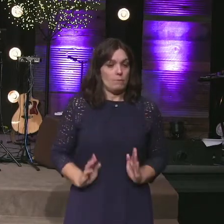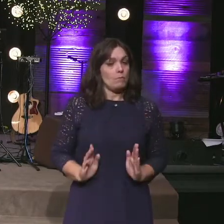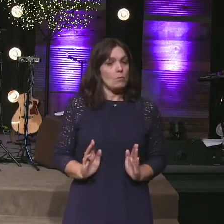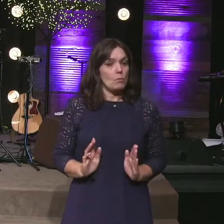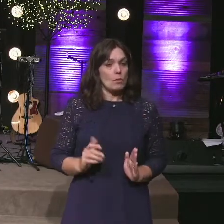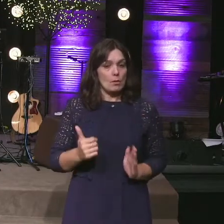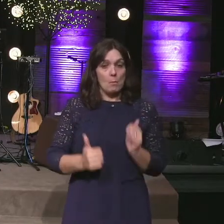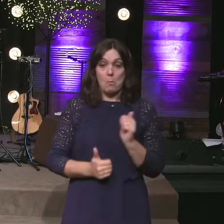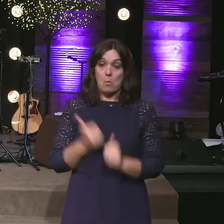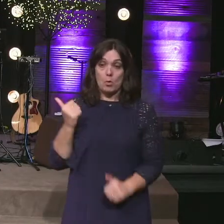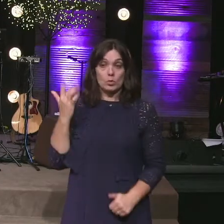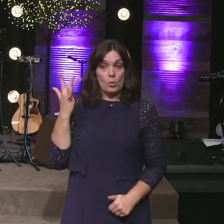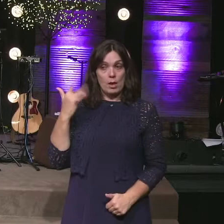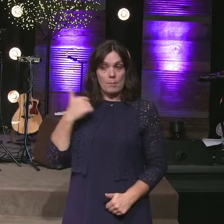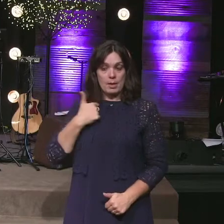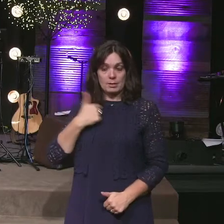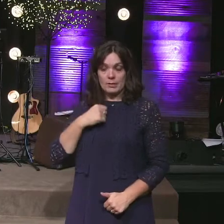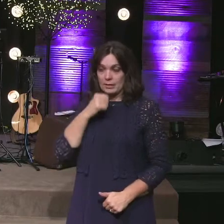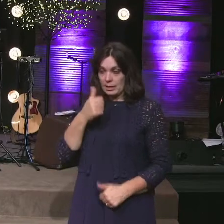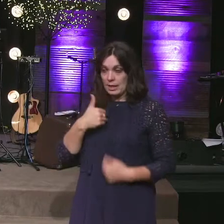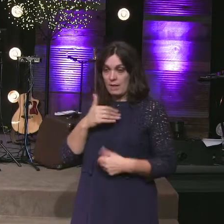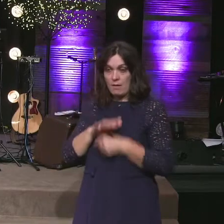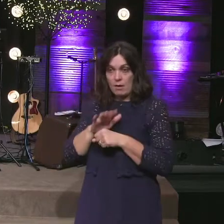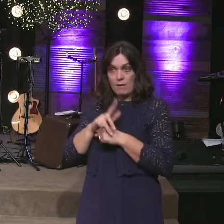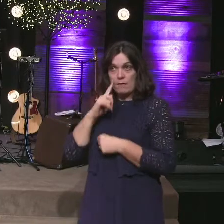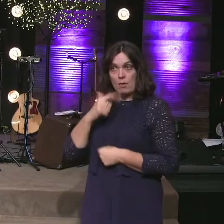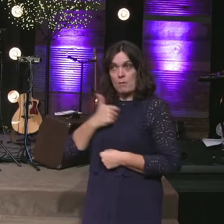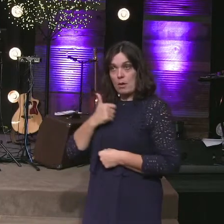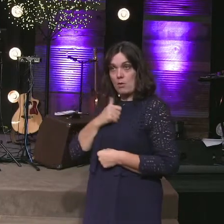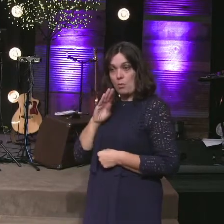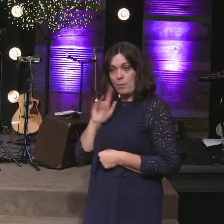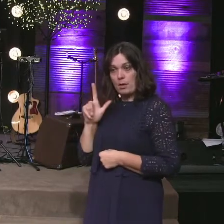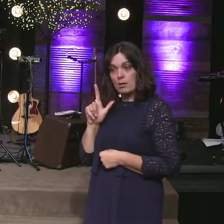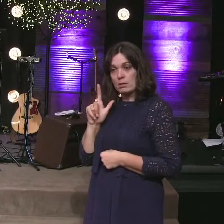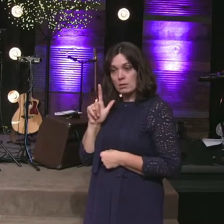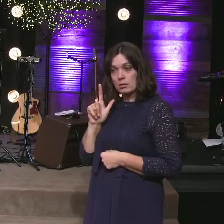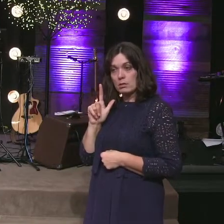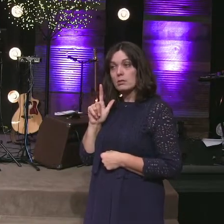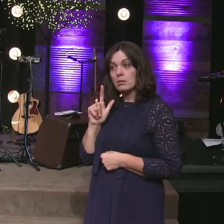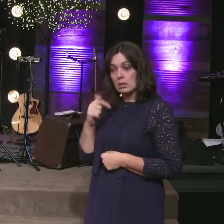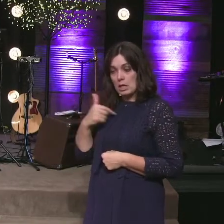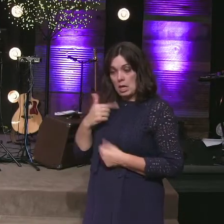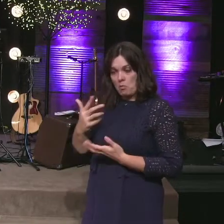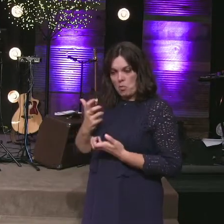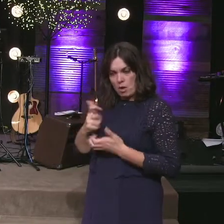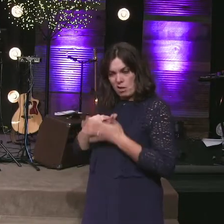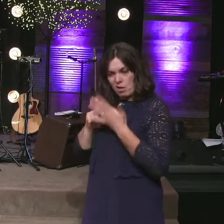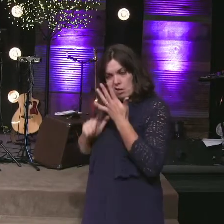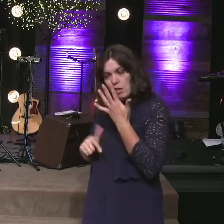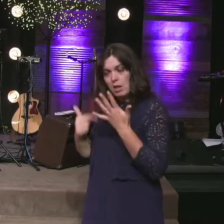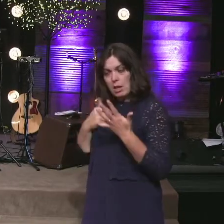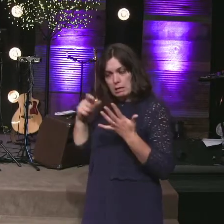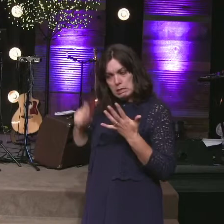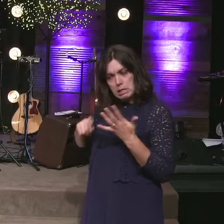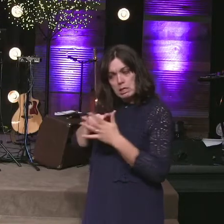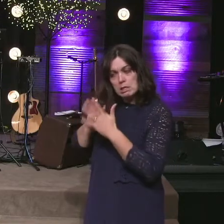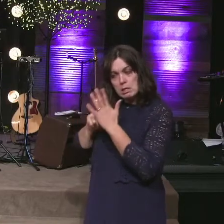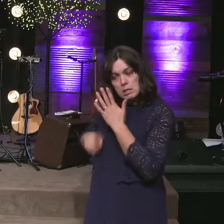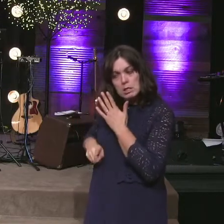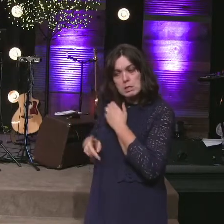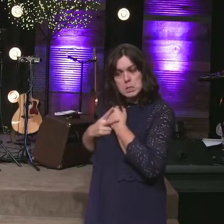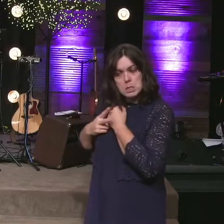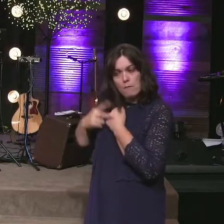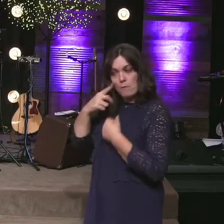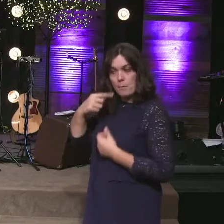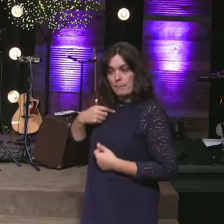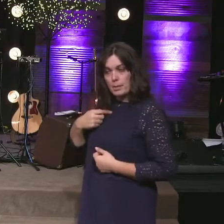mostly because I didn't have enough even to pay my own bills. And there were things that I wanted and things that I needed. And I